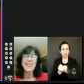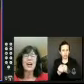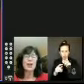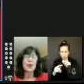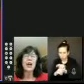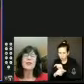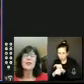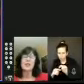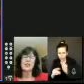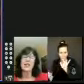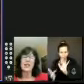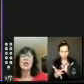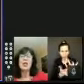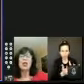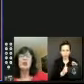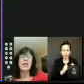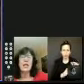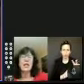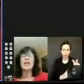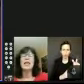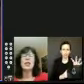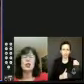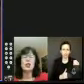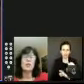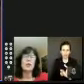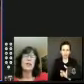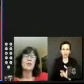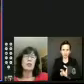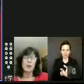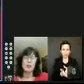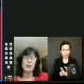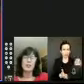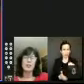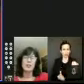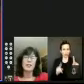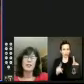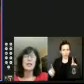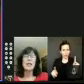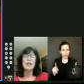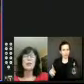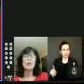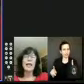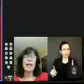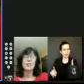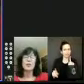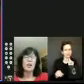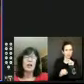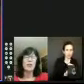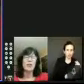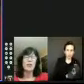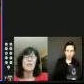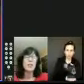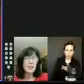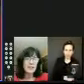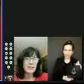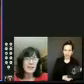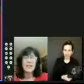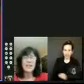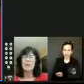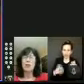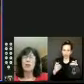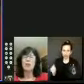Oregonians across our state who need and use behavioral health services. It will enhance recovery and